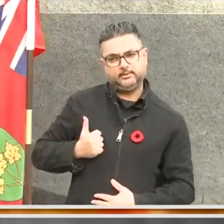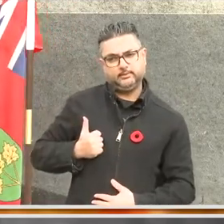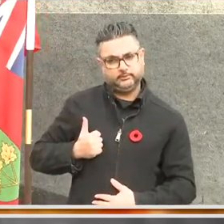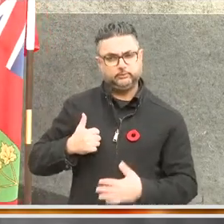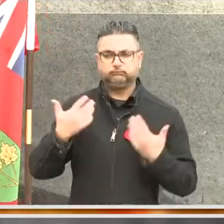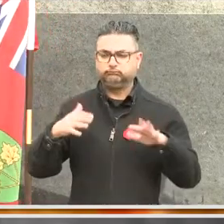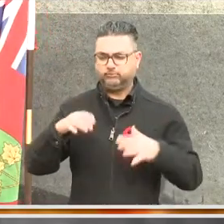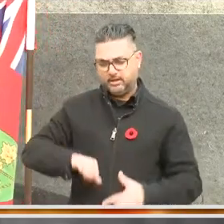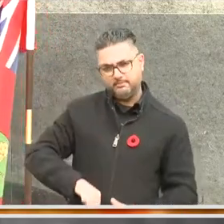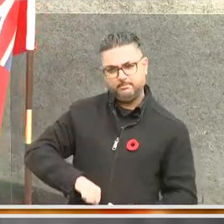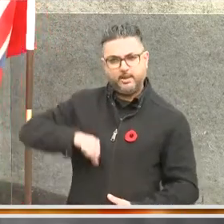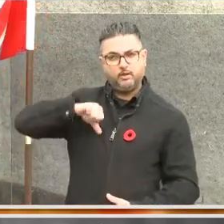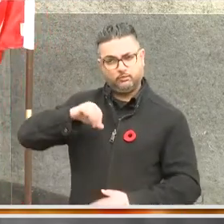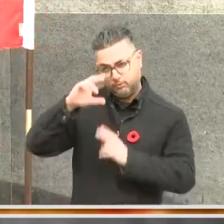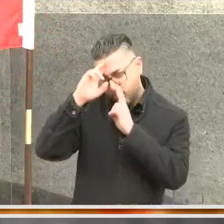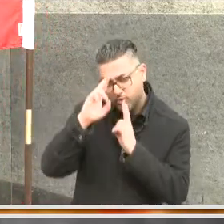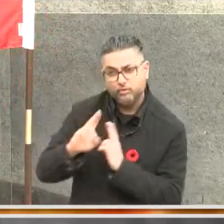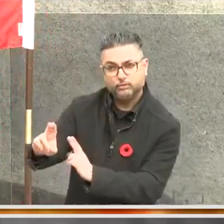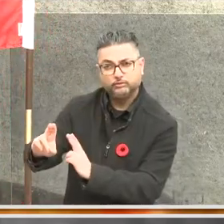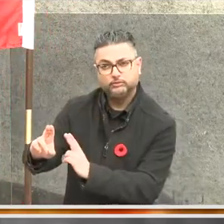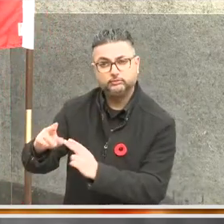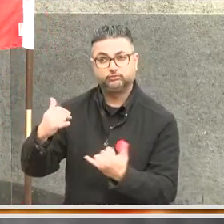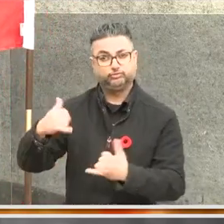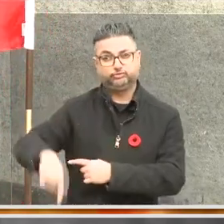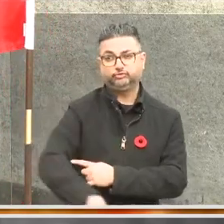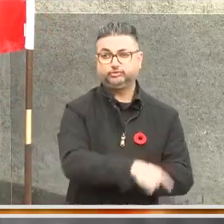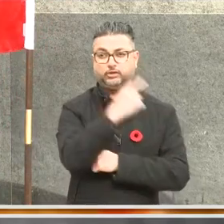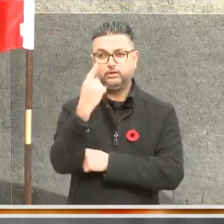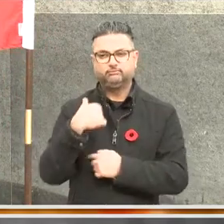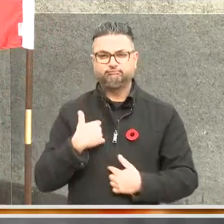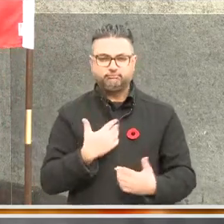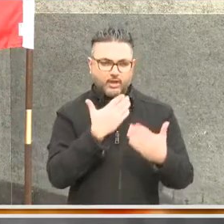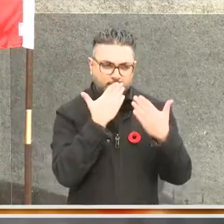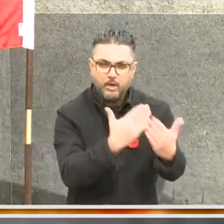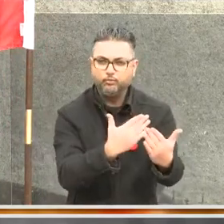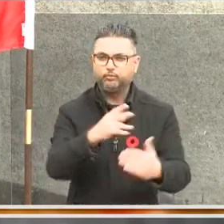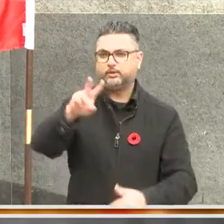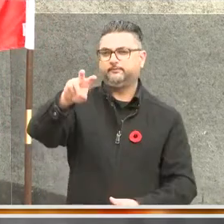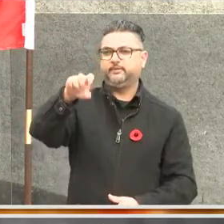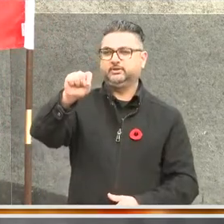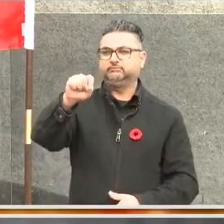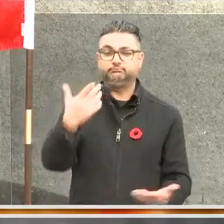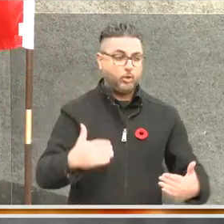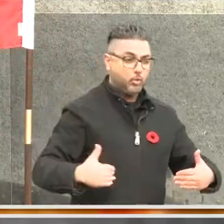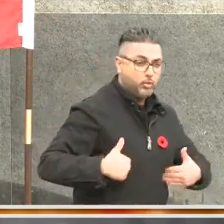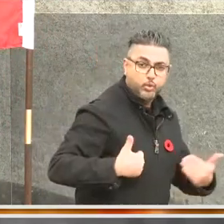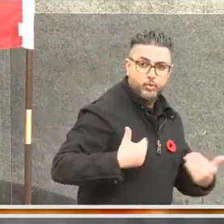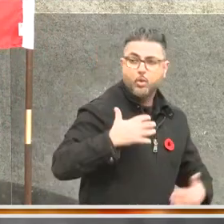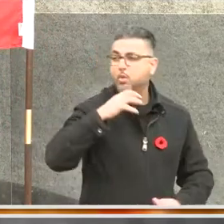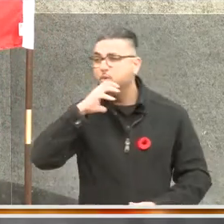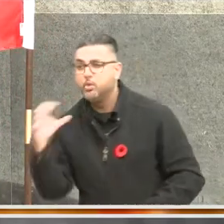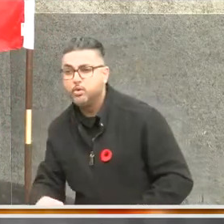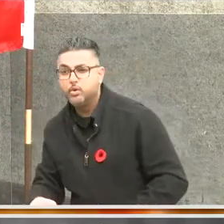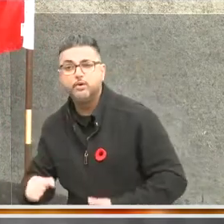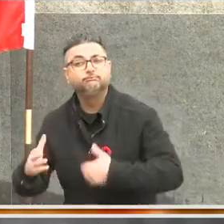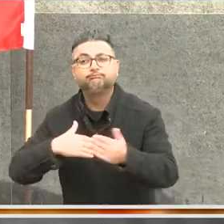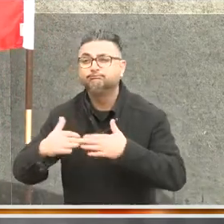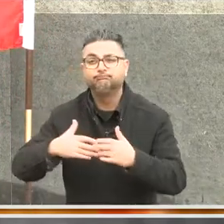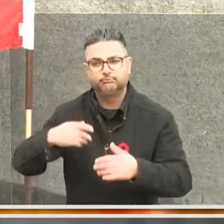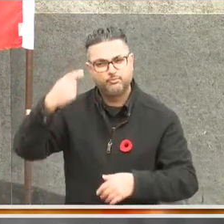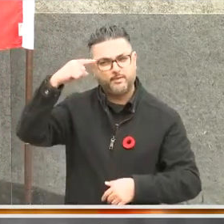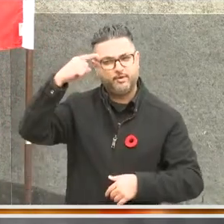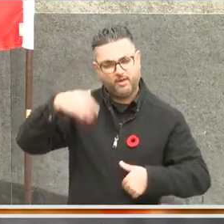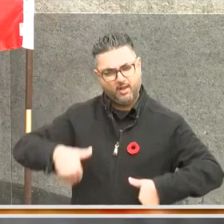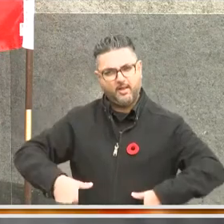Day, we thank our veterans, young and old, for their selfless sacrifice. We hold hands